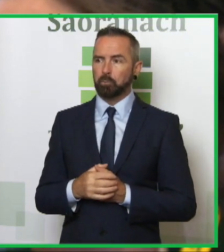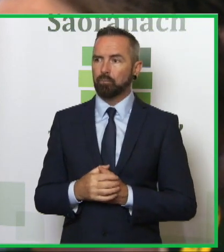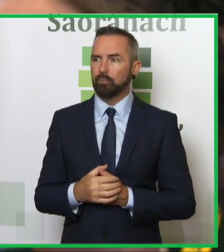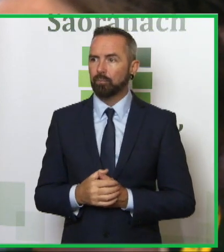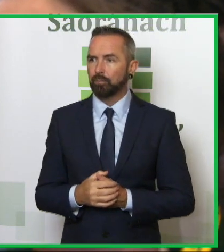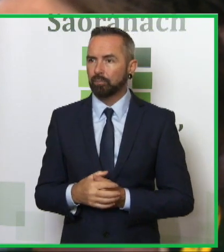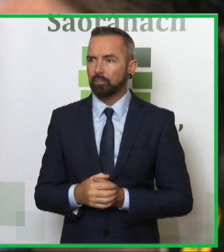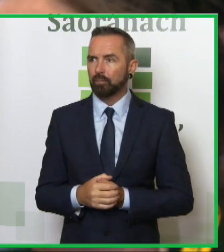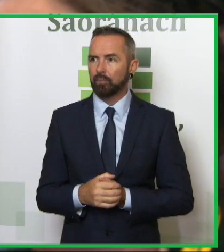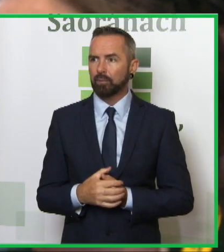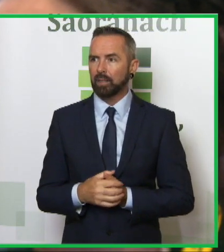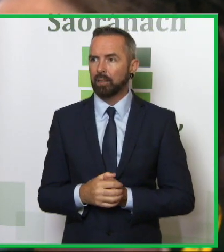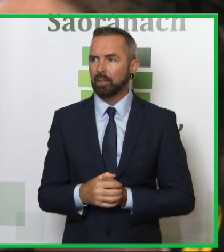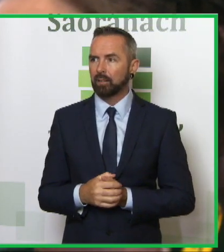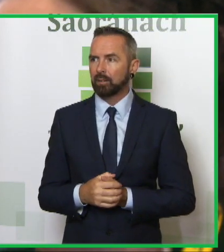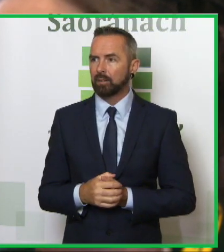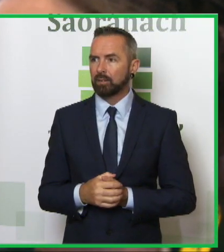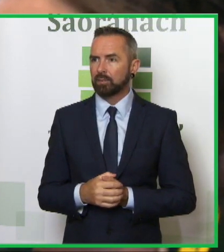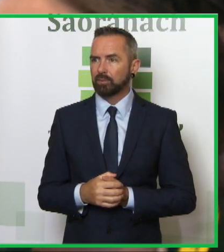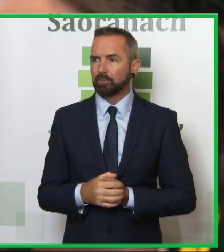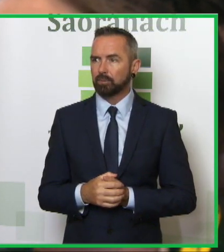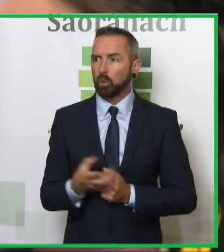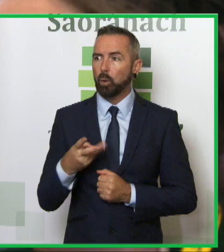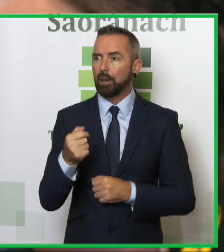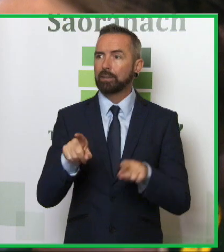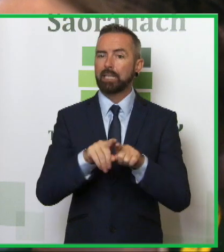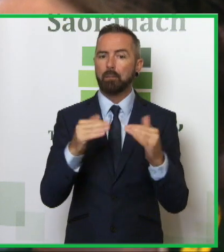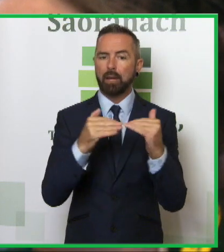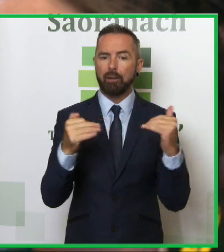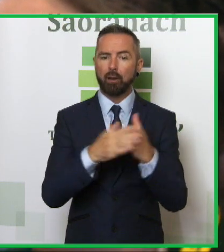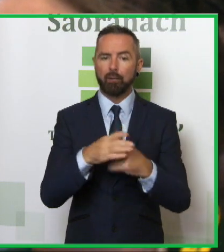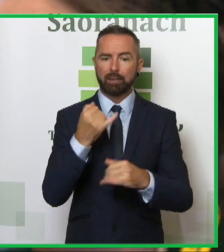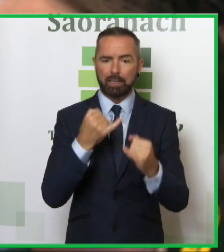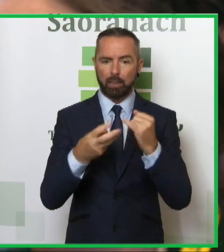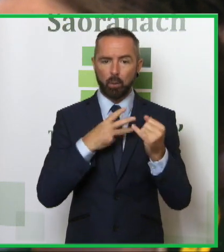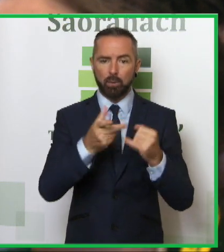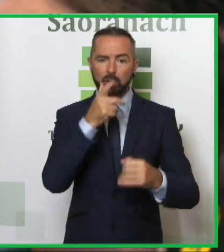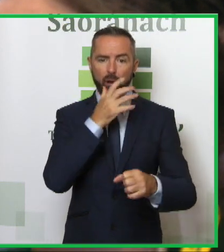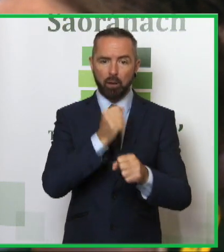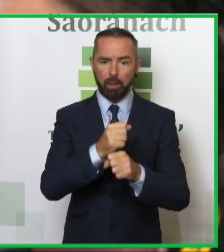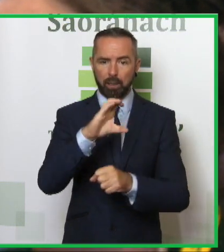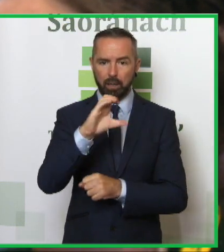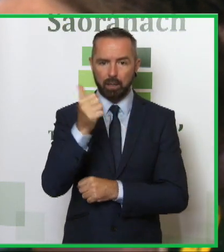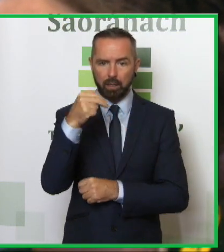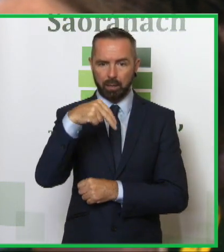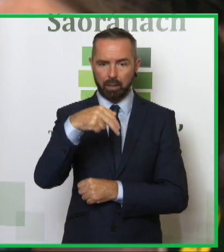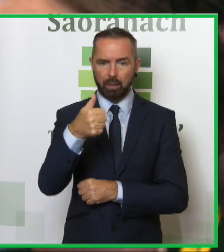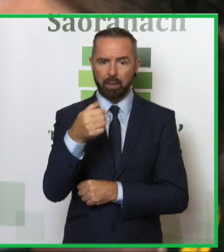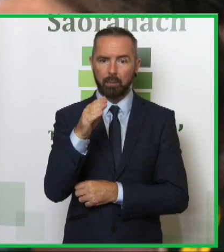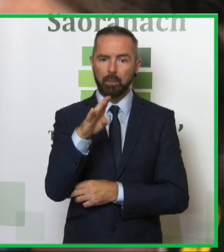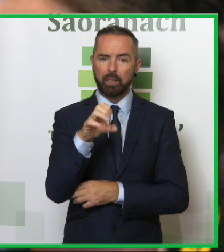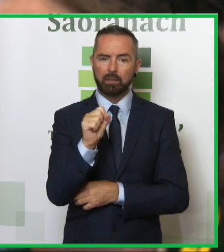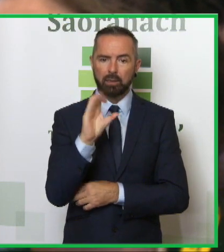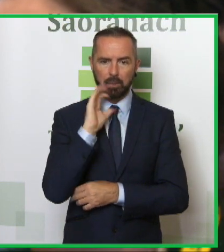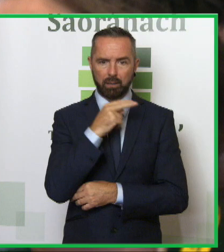Here. So are we going to get into that same level of detail when we talk about cannabis? Because we can't just pretend that cannabis